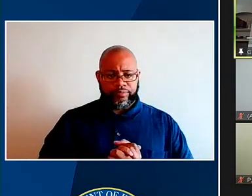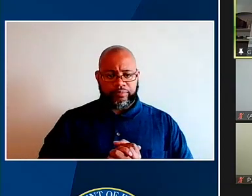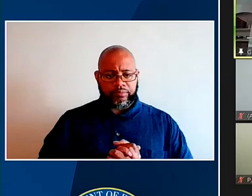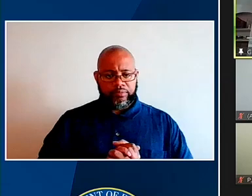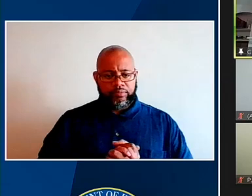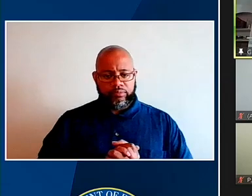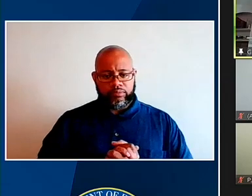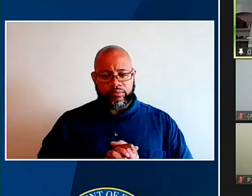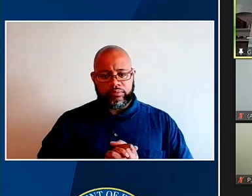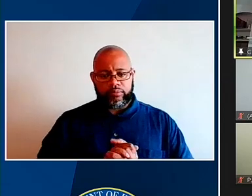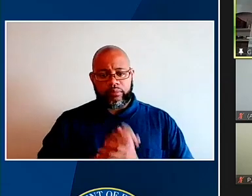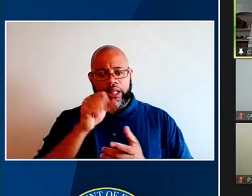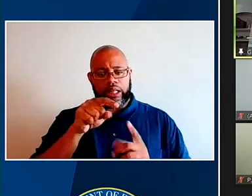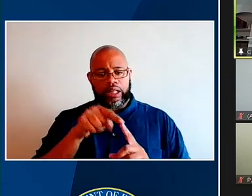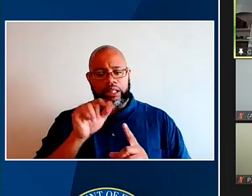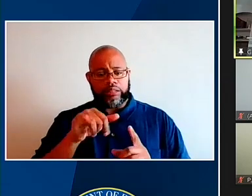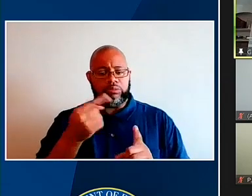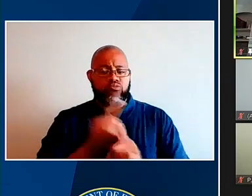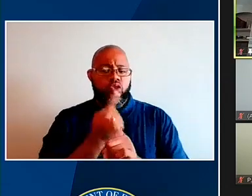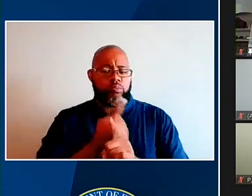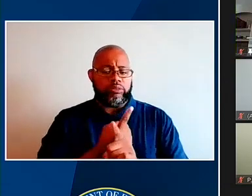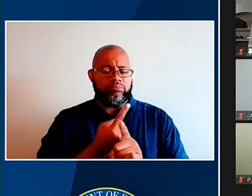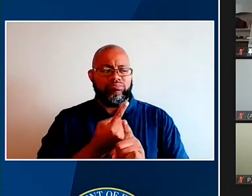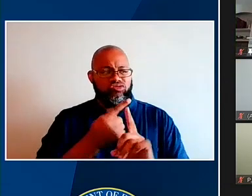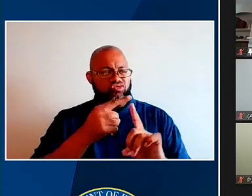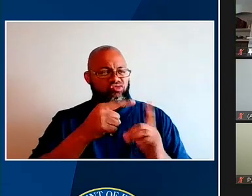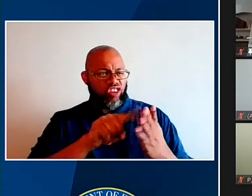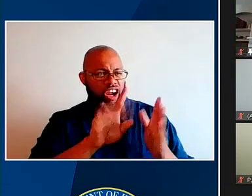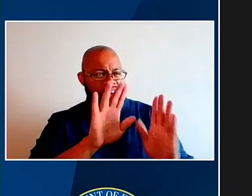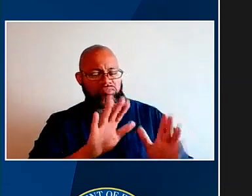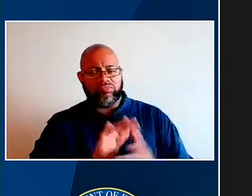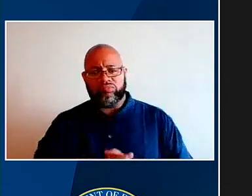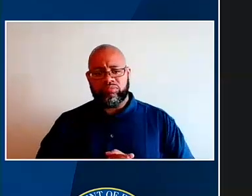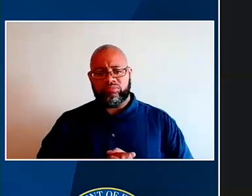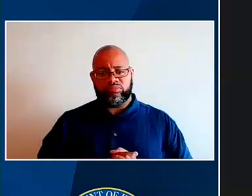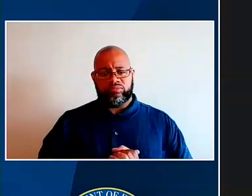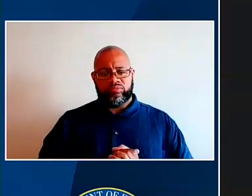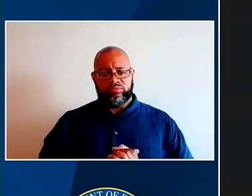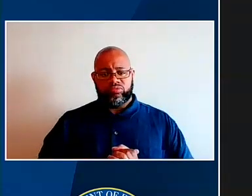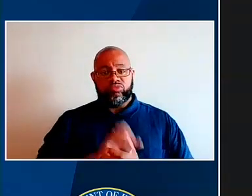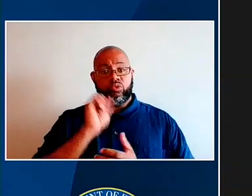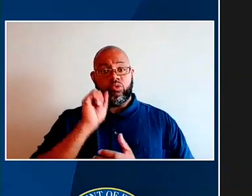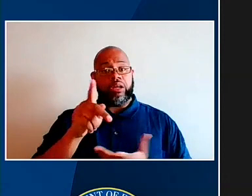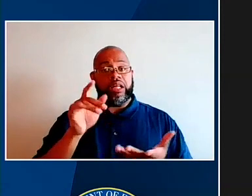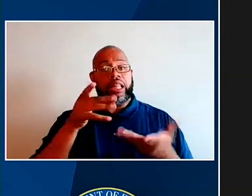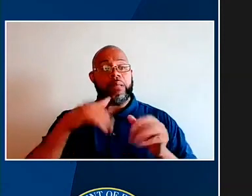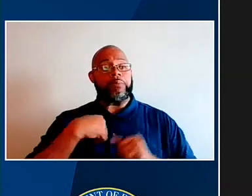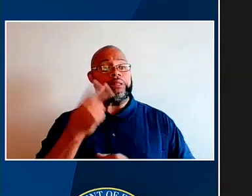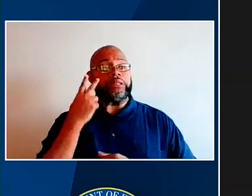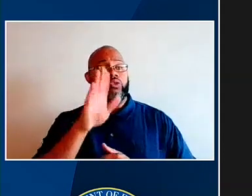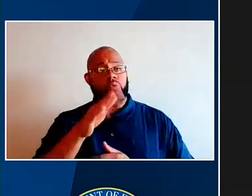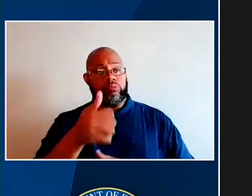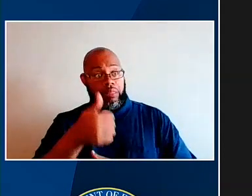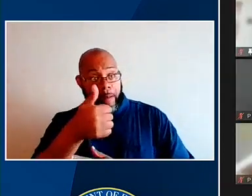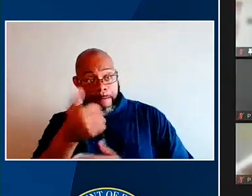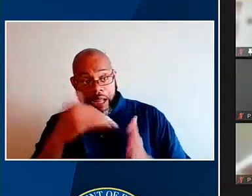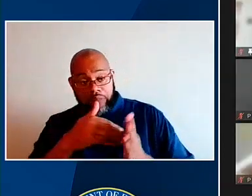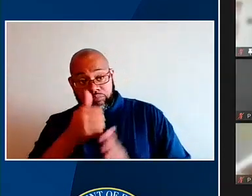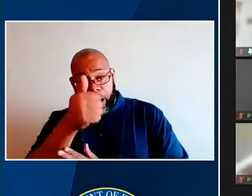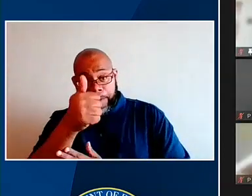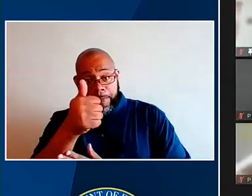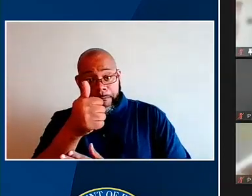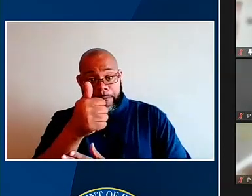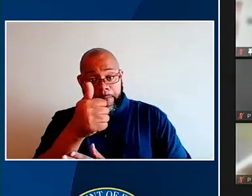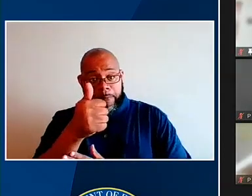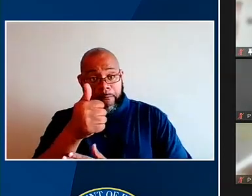Temperature check on that would be appropriate. Right? Great. All right, folks, let me see your thumbs. Again, thumbs up. Love